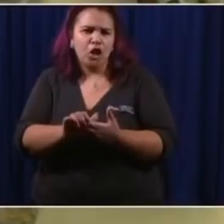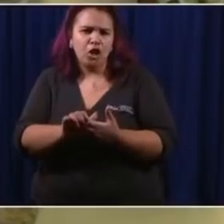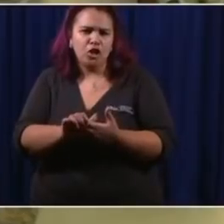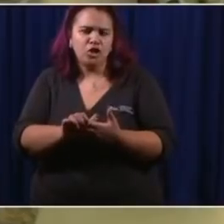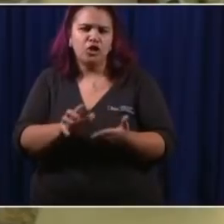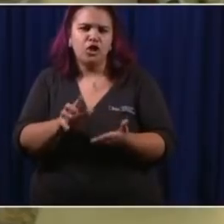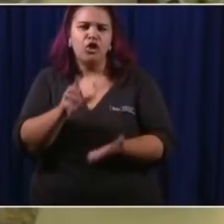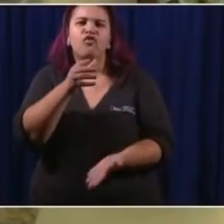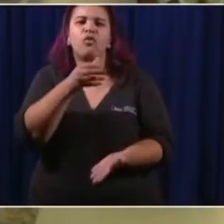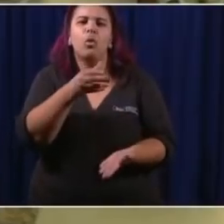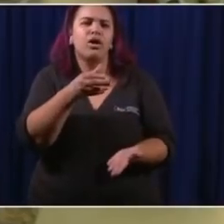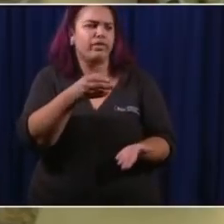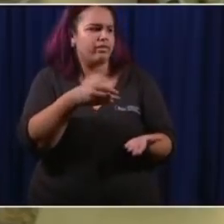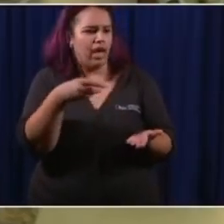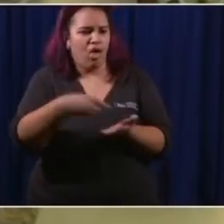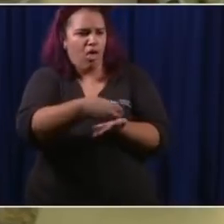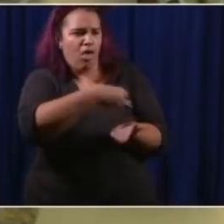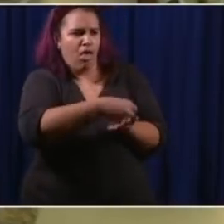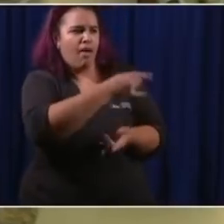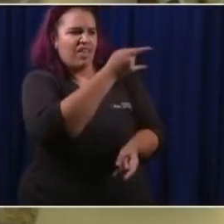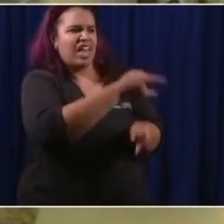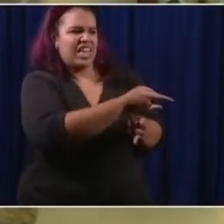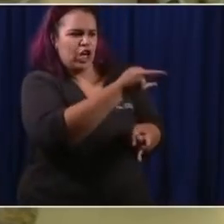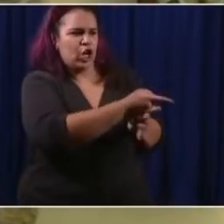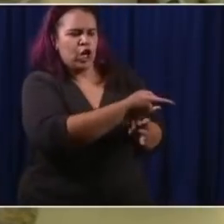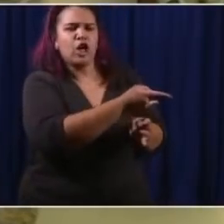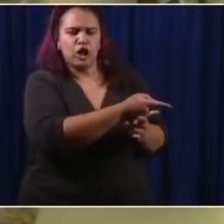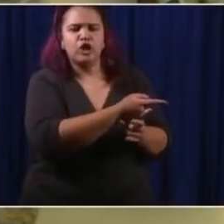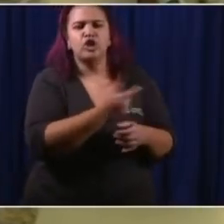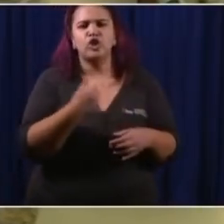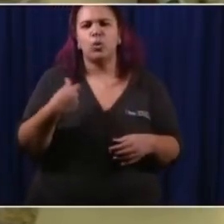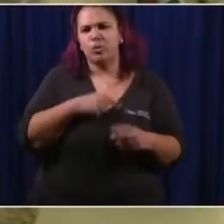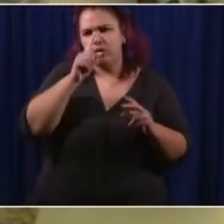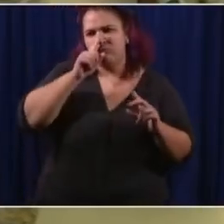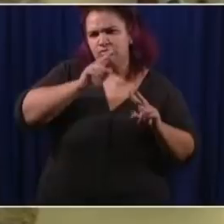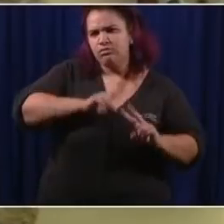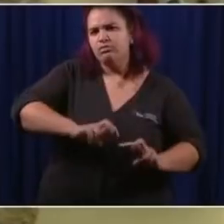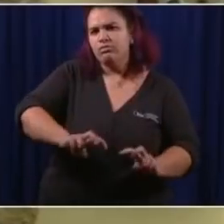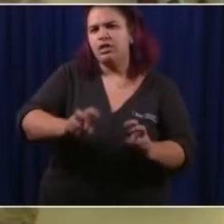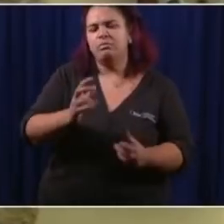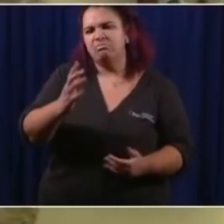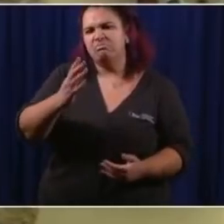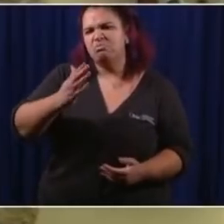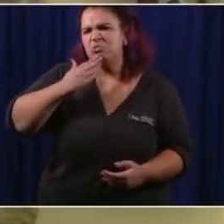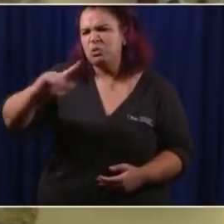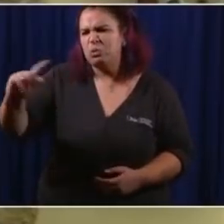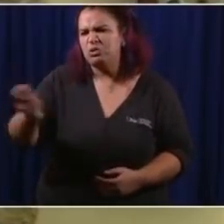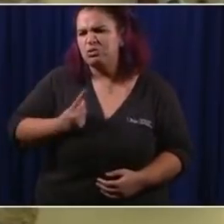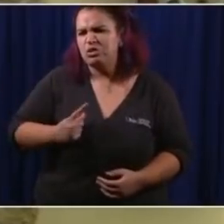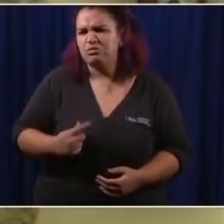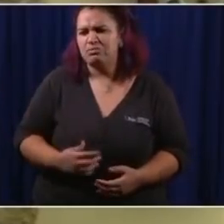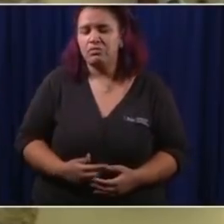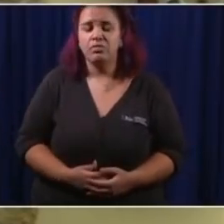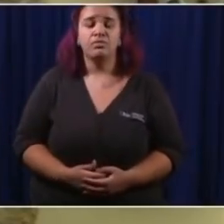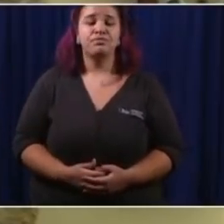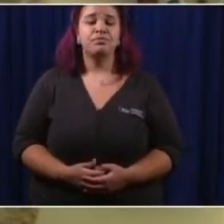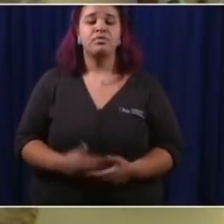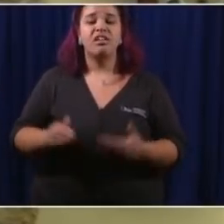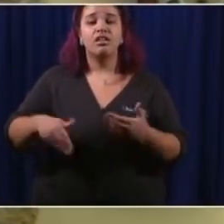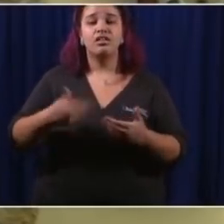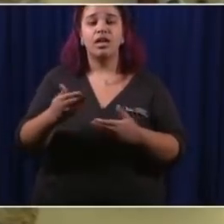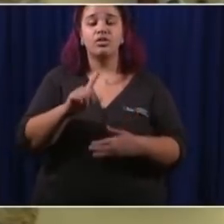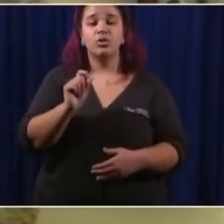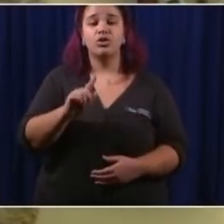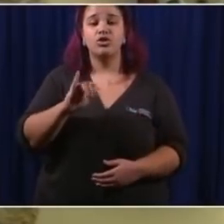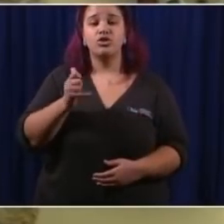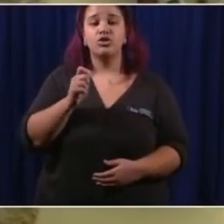is a different issue, and so we'll look at that. Good question. We'll look at it. Next question is from